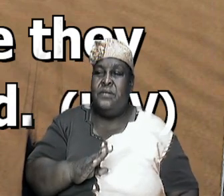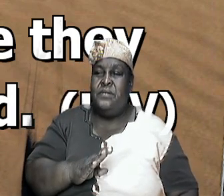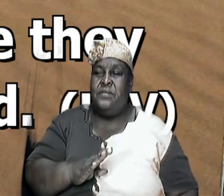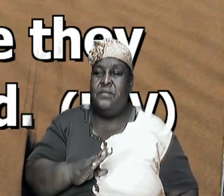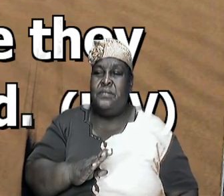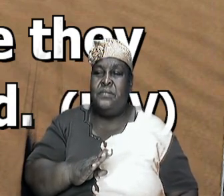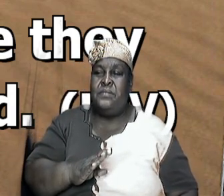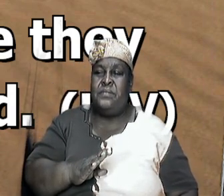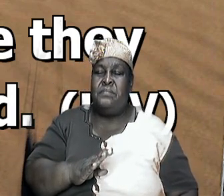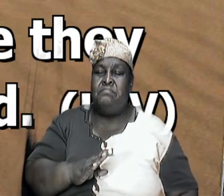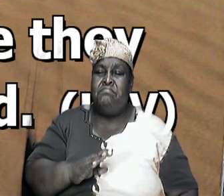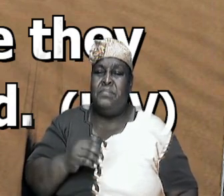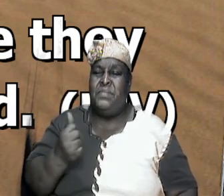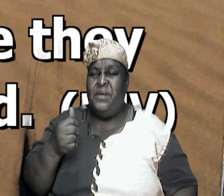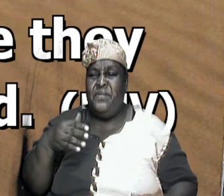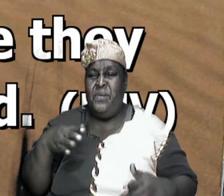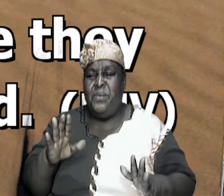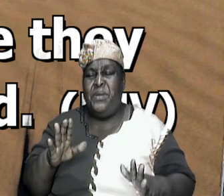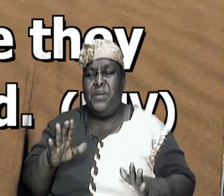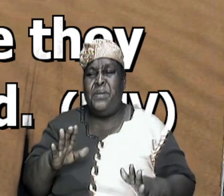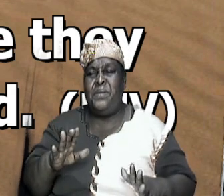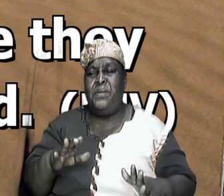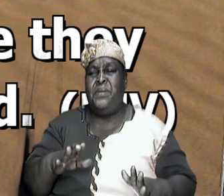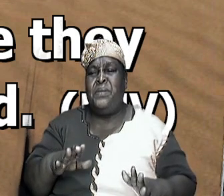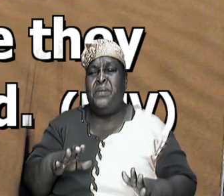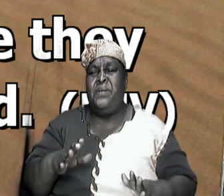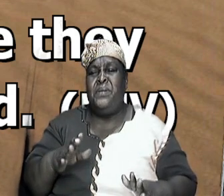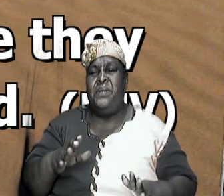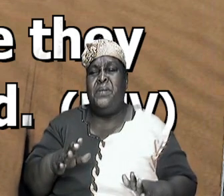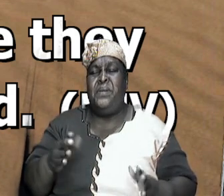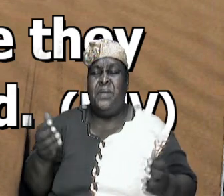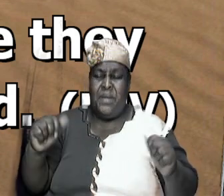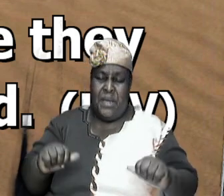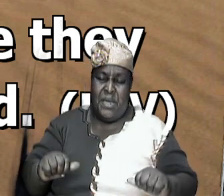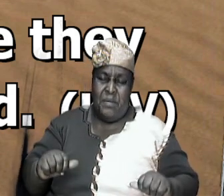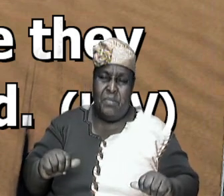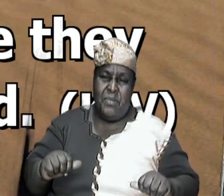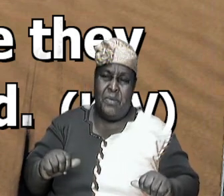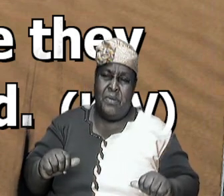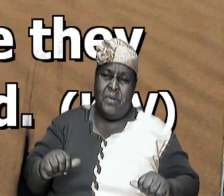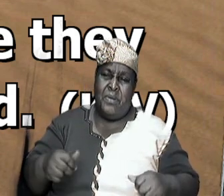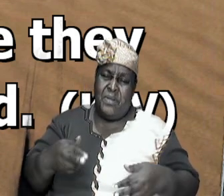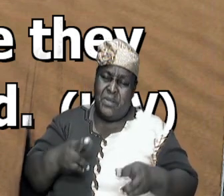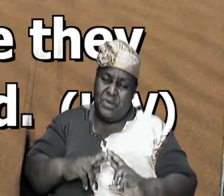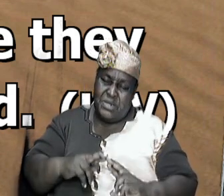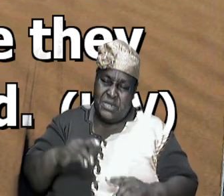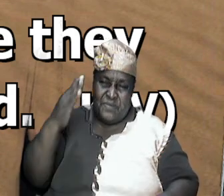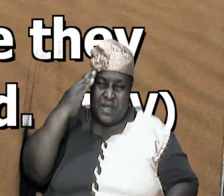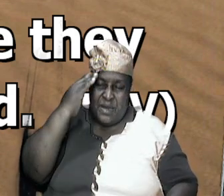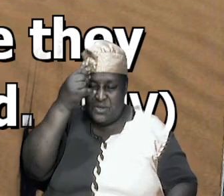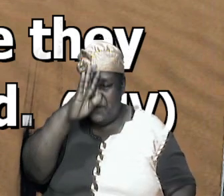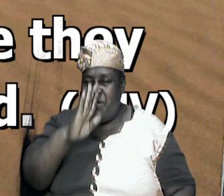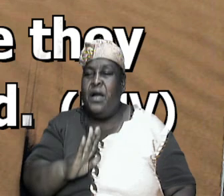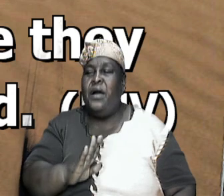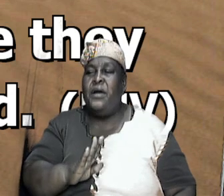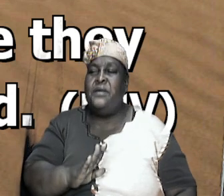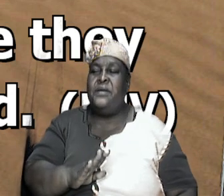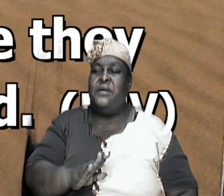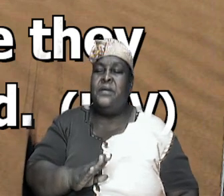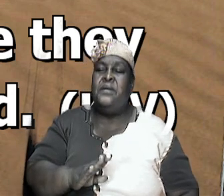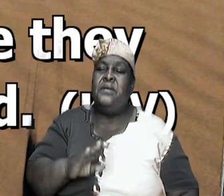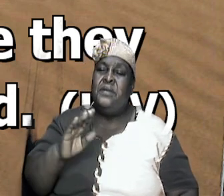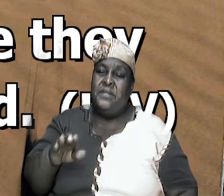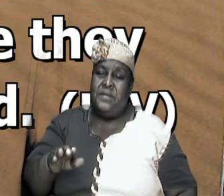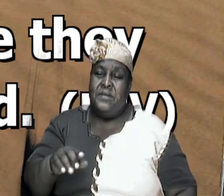Right? There's another way that we are able to acquire knowledge of Christ. And